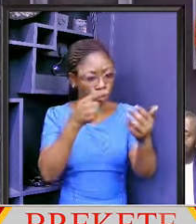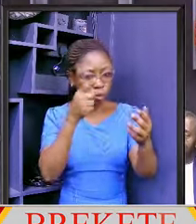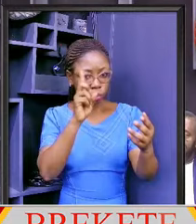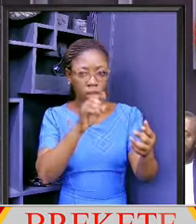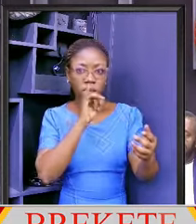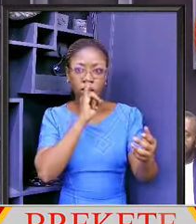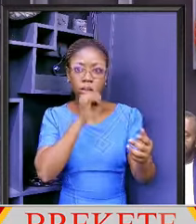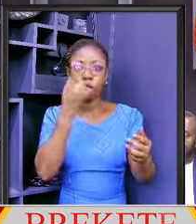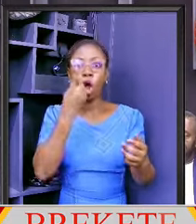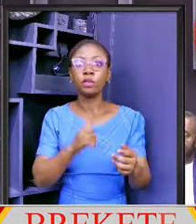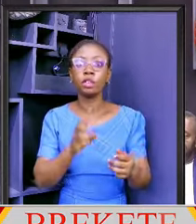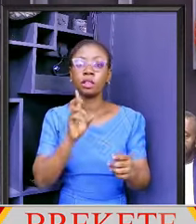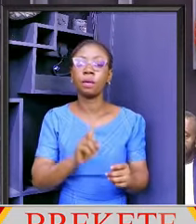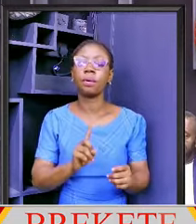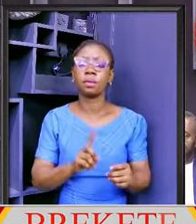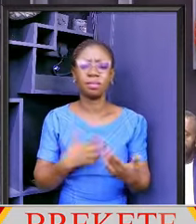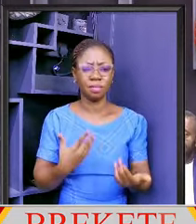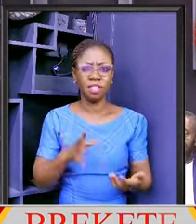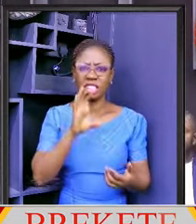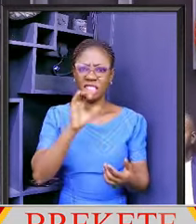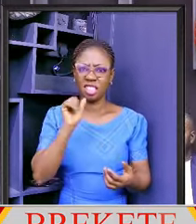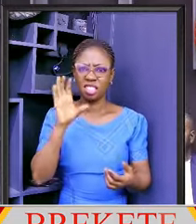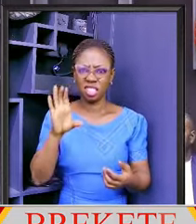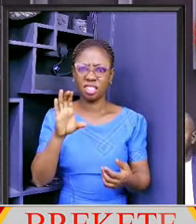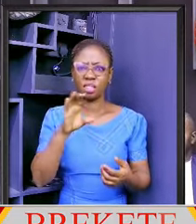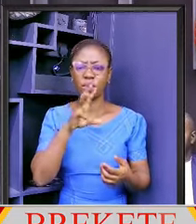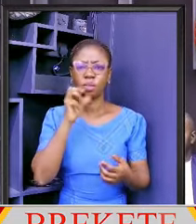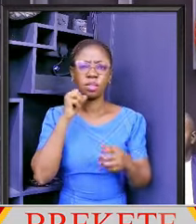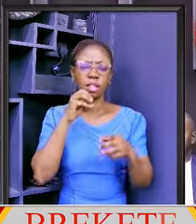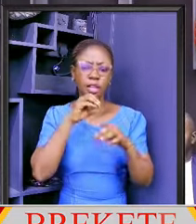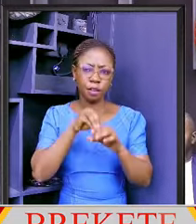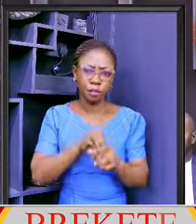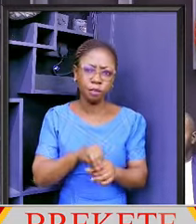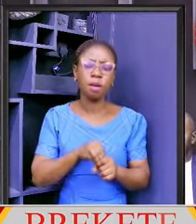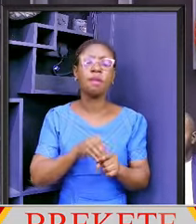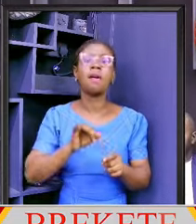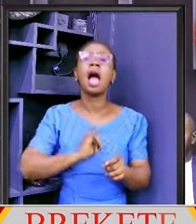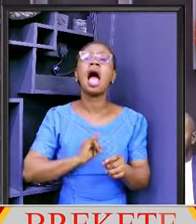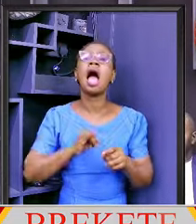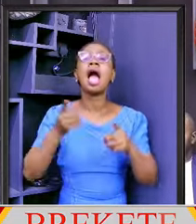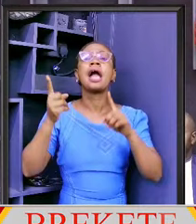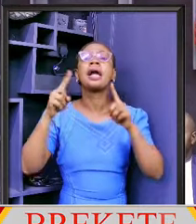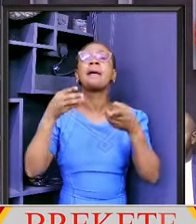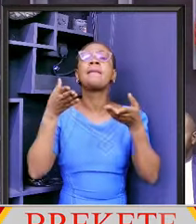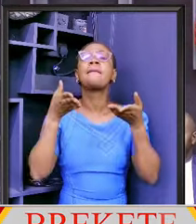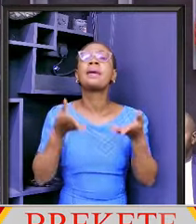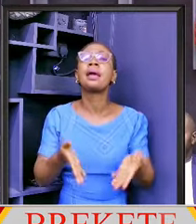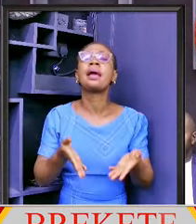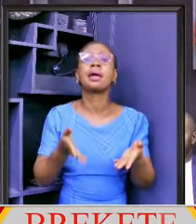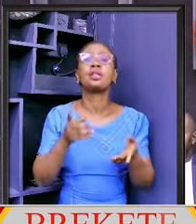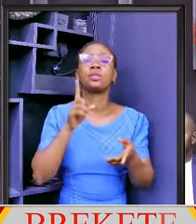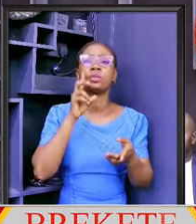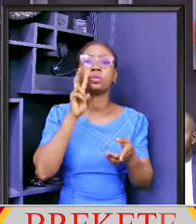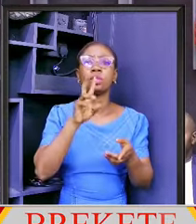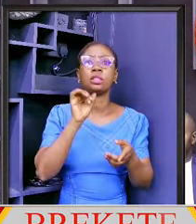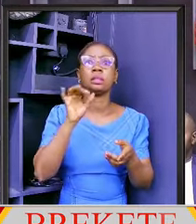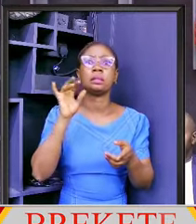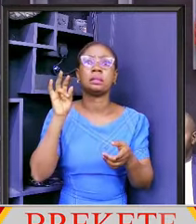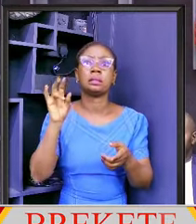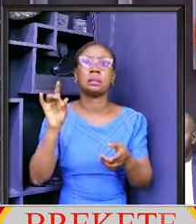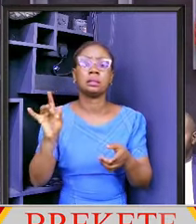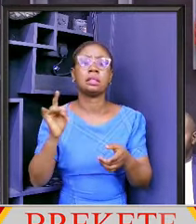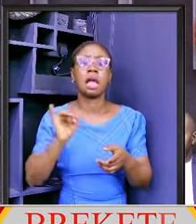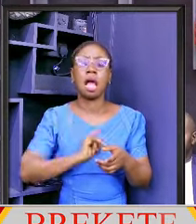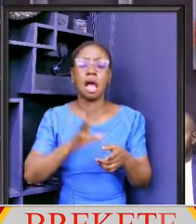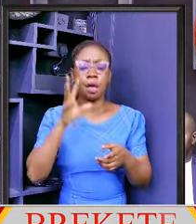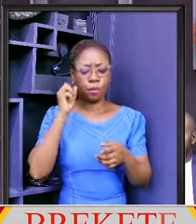CAC. Even CAC are involved. Mr. Honorable President, I came here 2018. I have done the affidavit. I was speaking